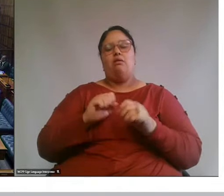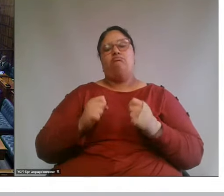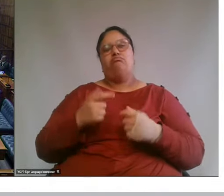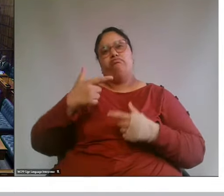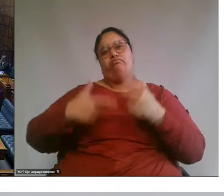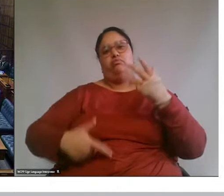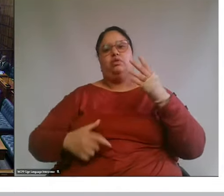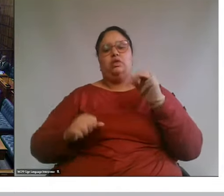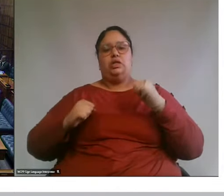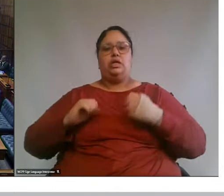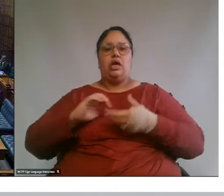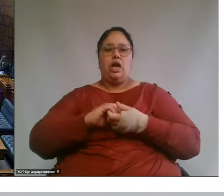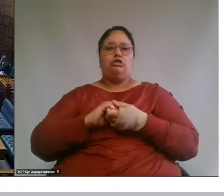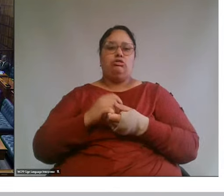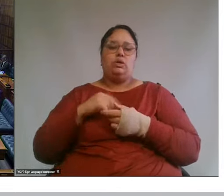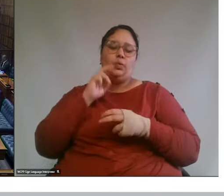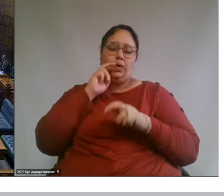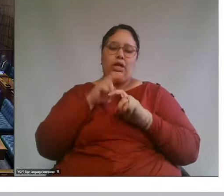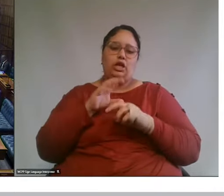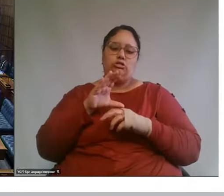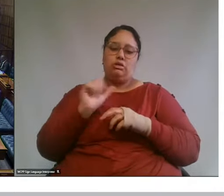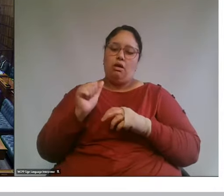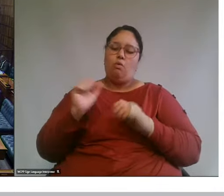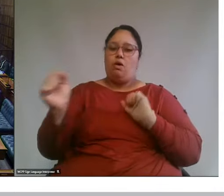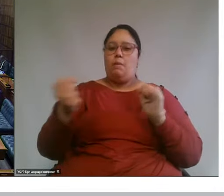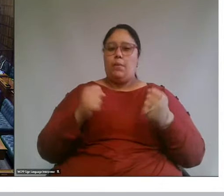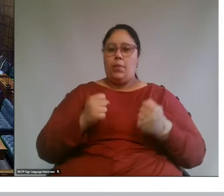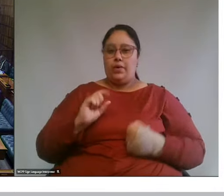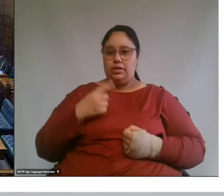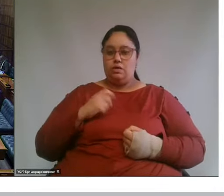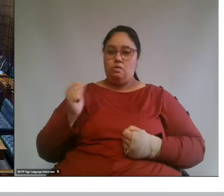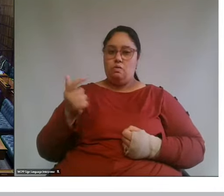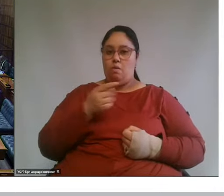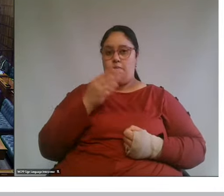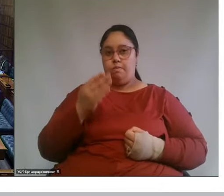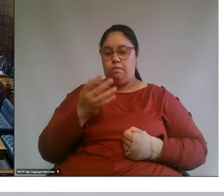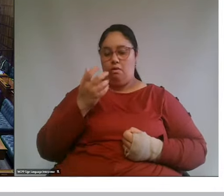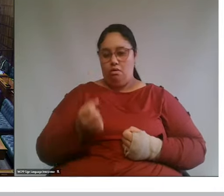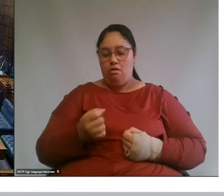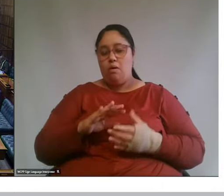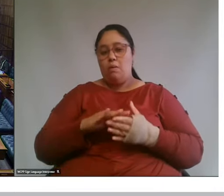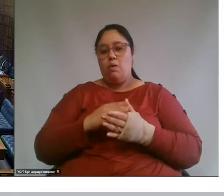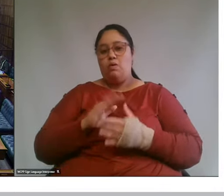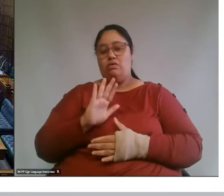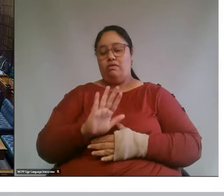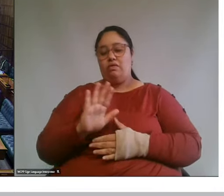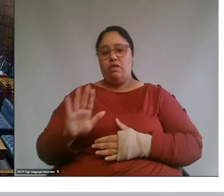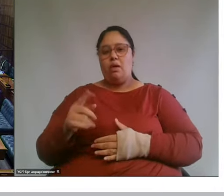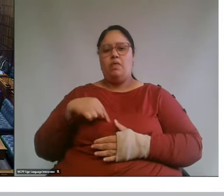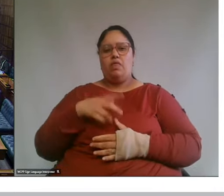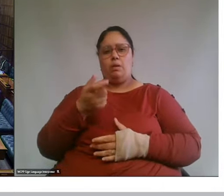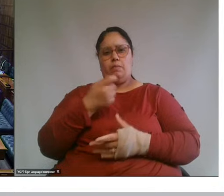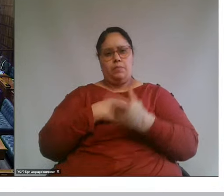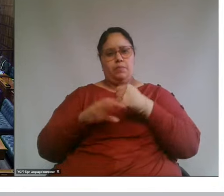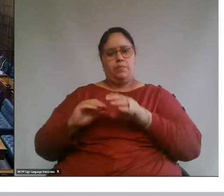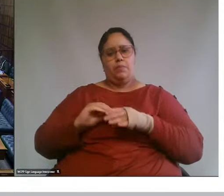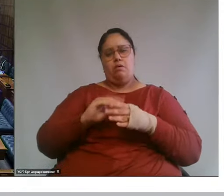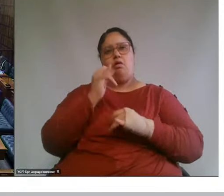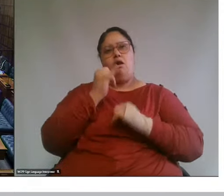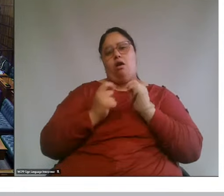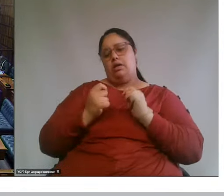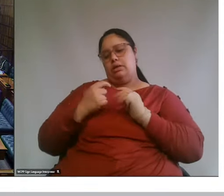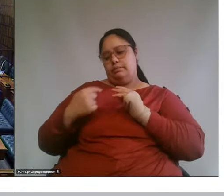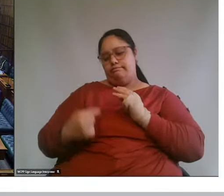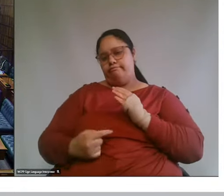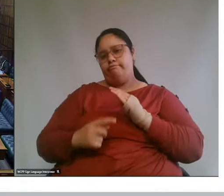agency where we needed cred accountants we appointed them they're all in place and because of them they pulled us through the last bits of